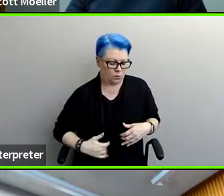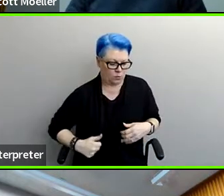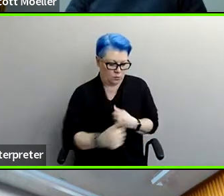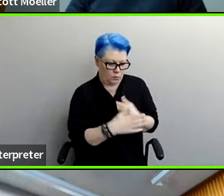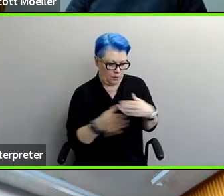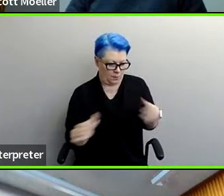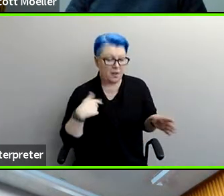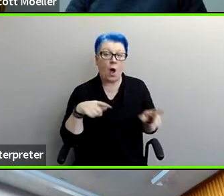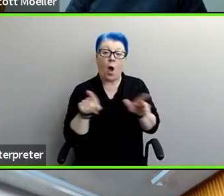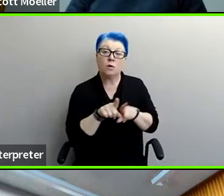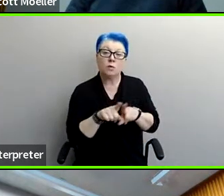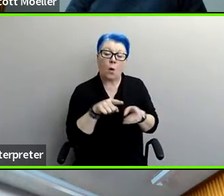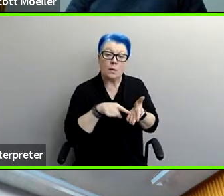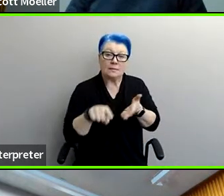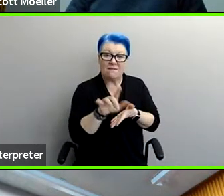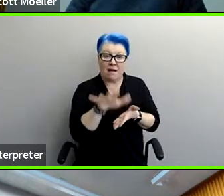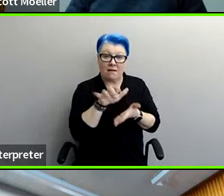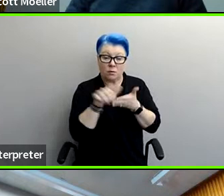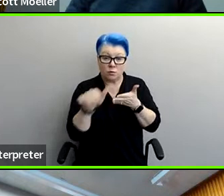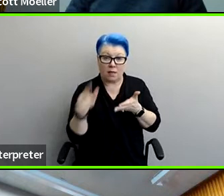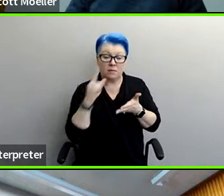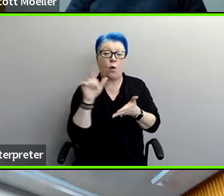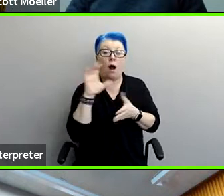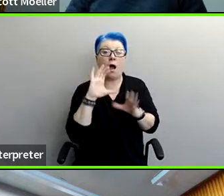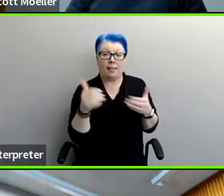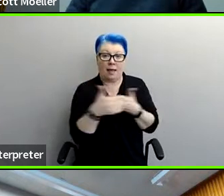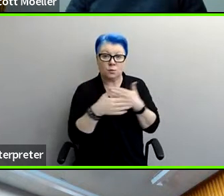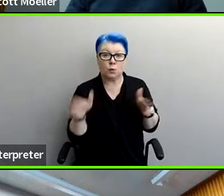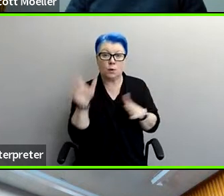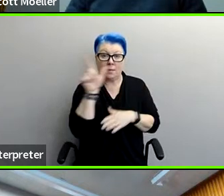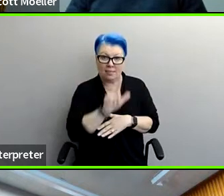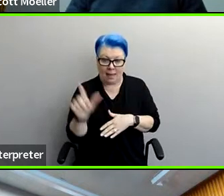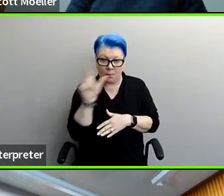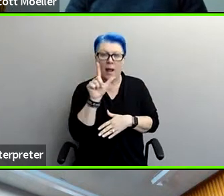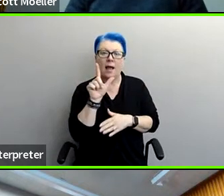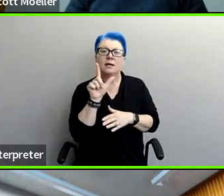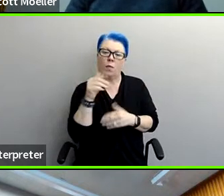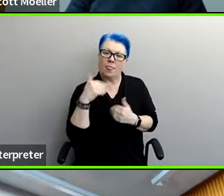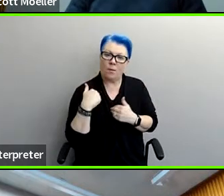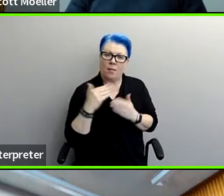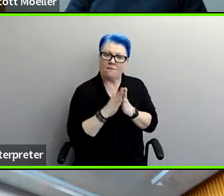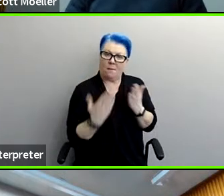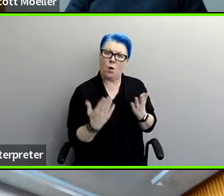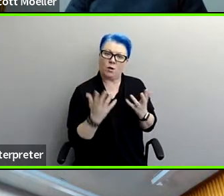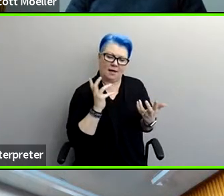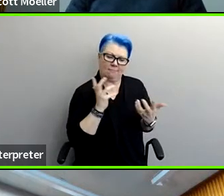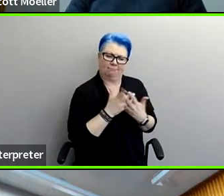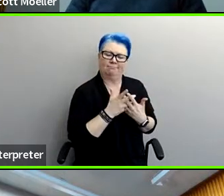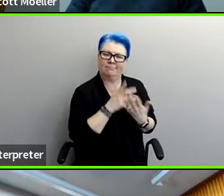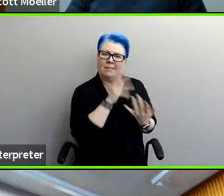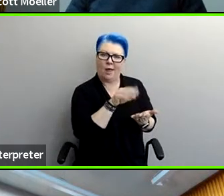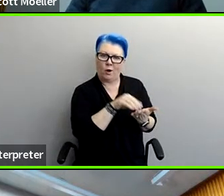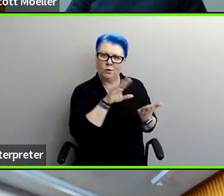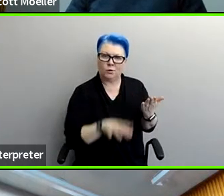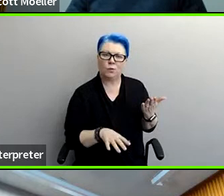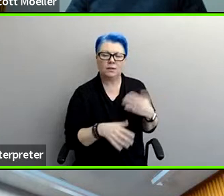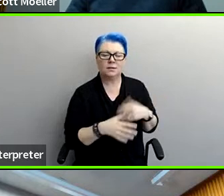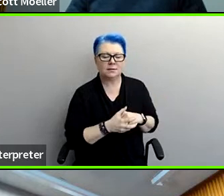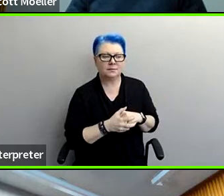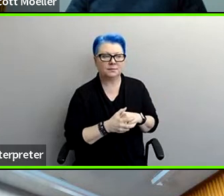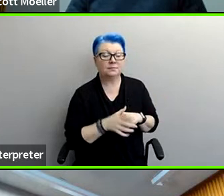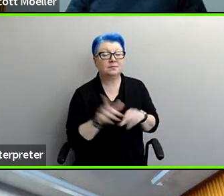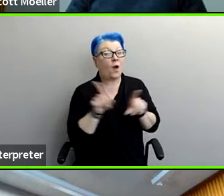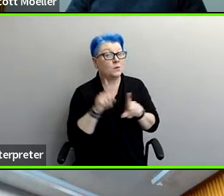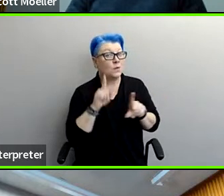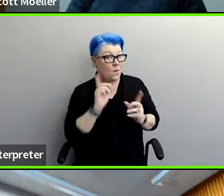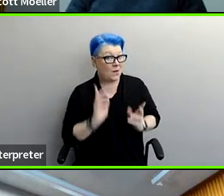spend $500 on a classroom library, so they will have books in their classroom appropriate for their students, as well as we give them a big